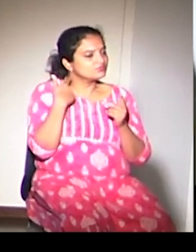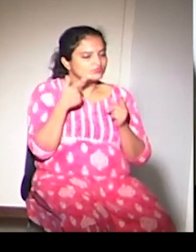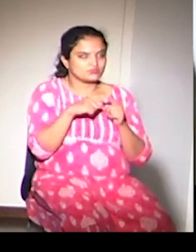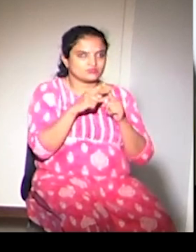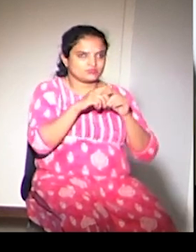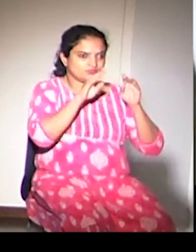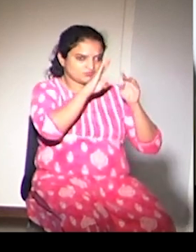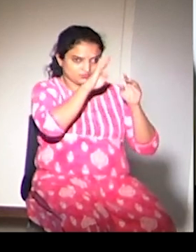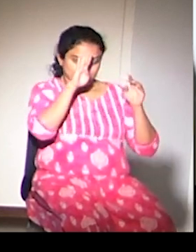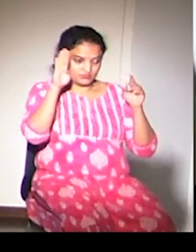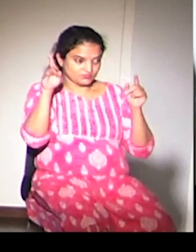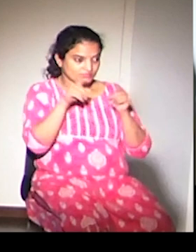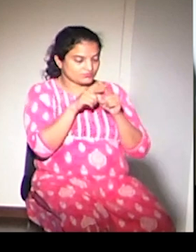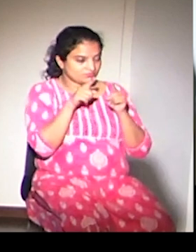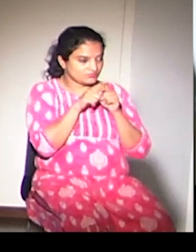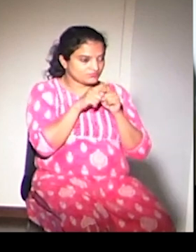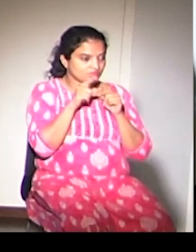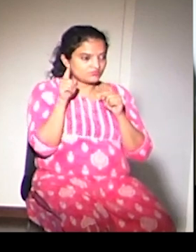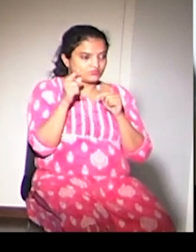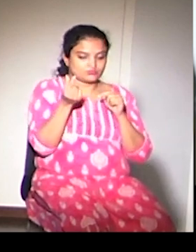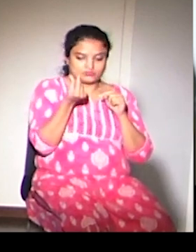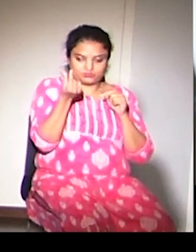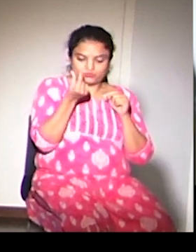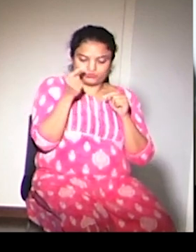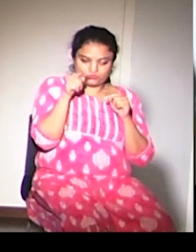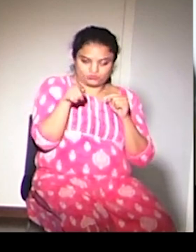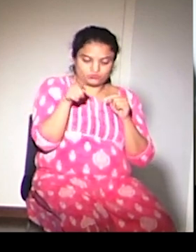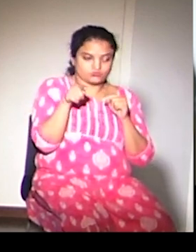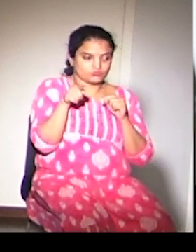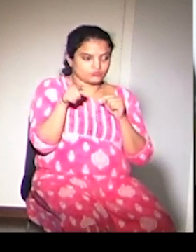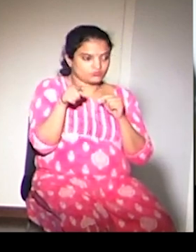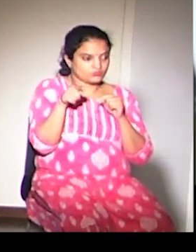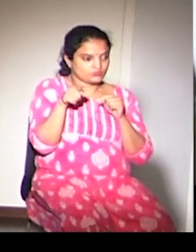tiles were the ones which are used for,